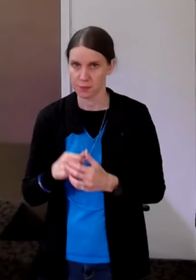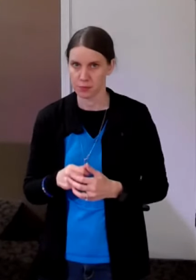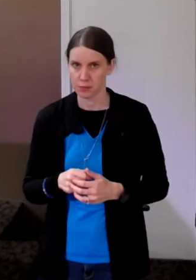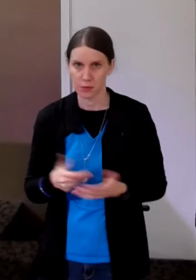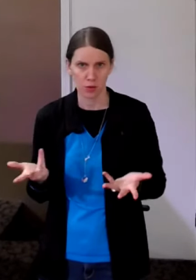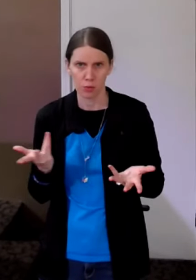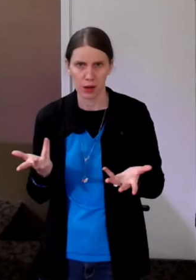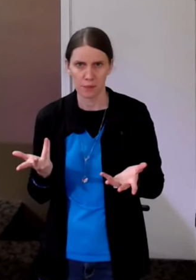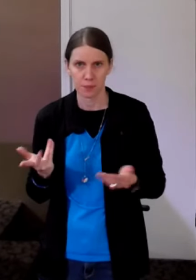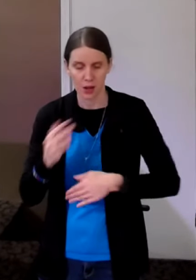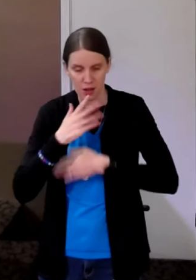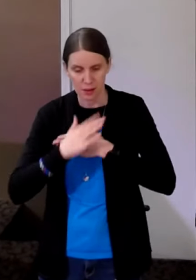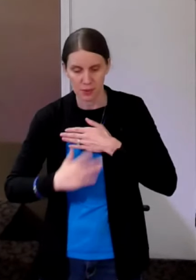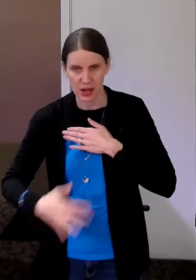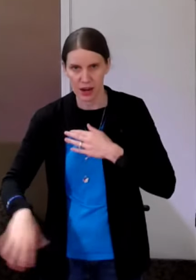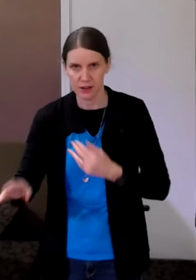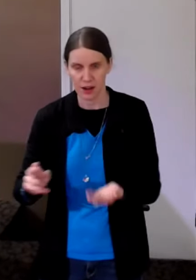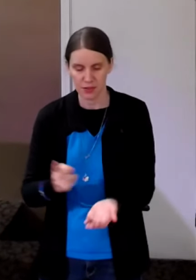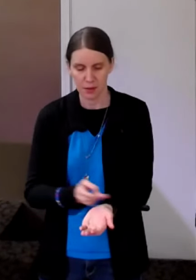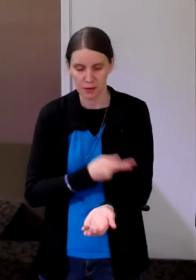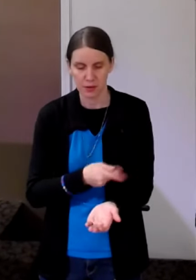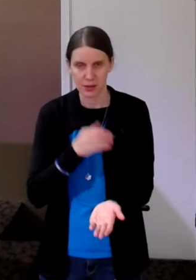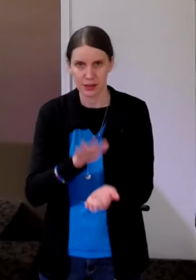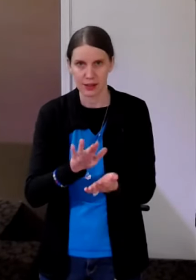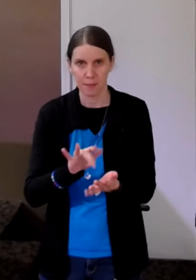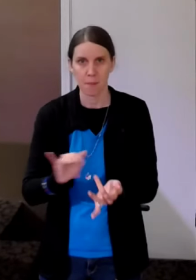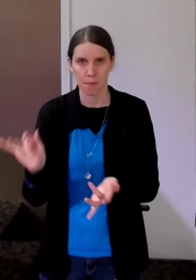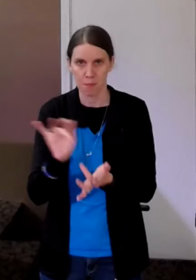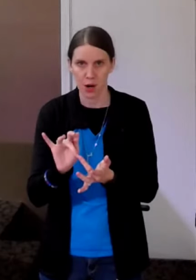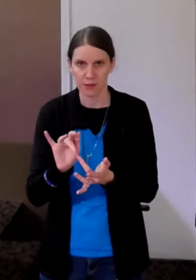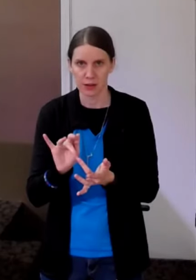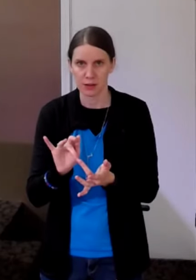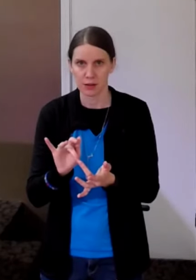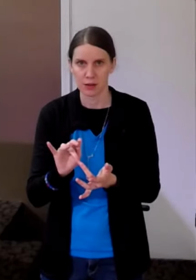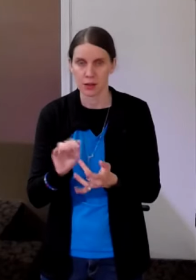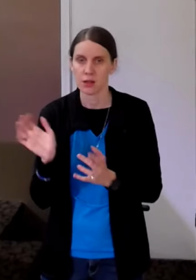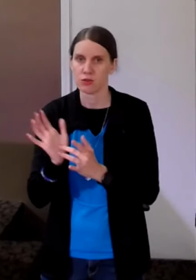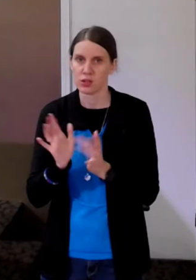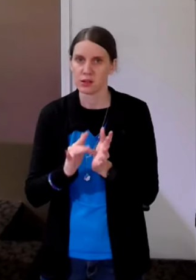that was the blood of the perfect Lamb of God, Jesus.